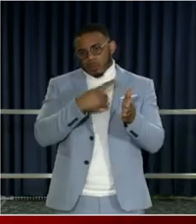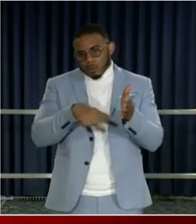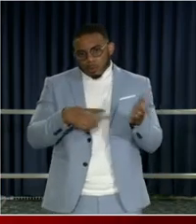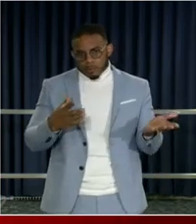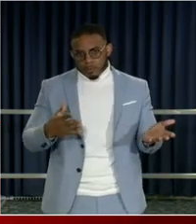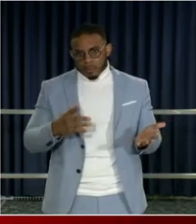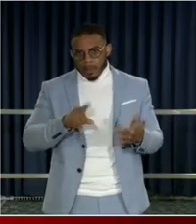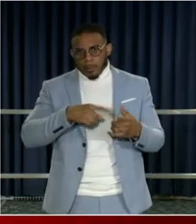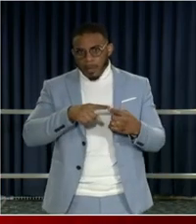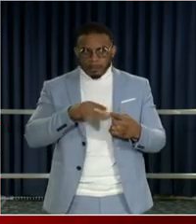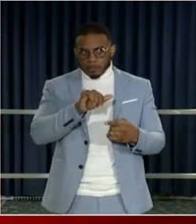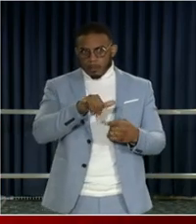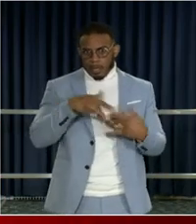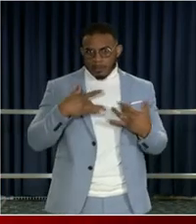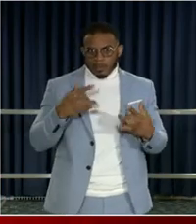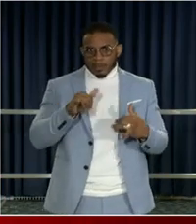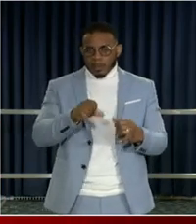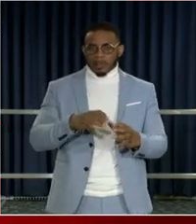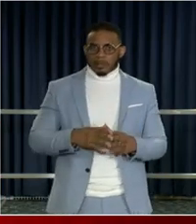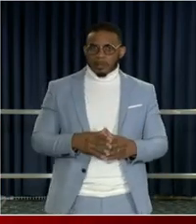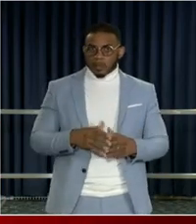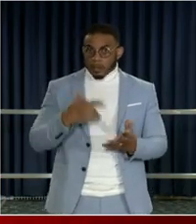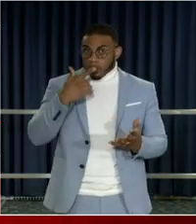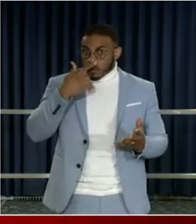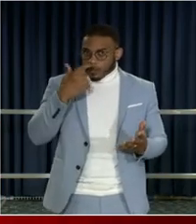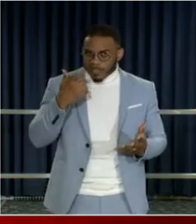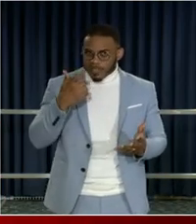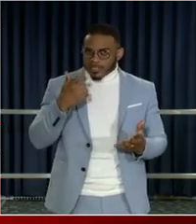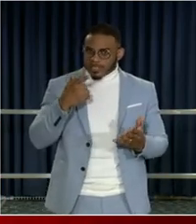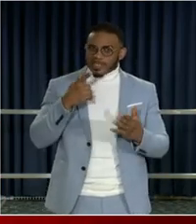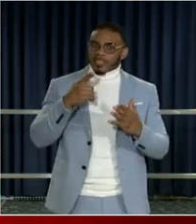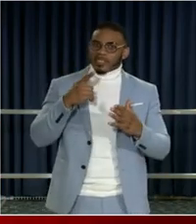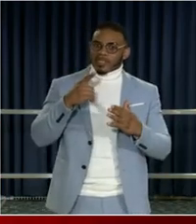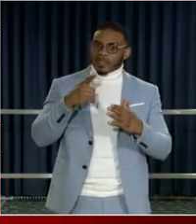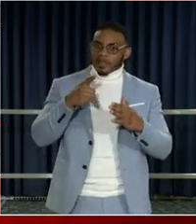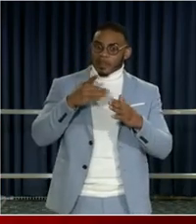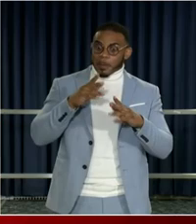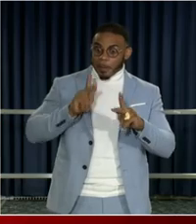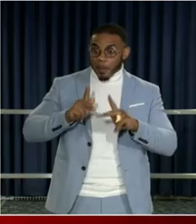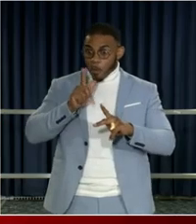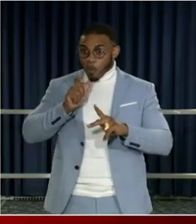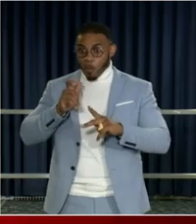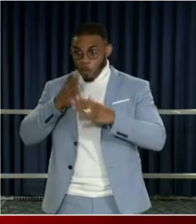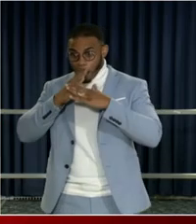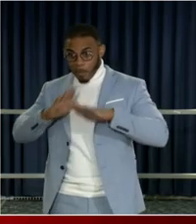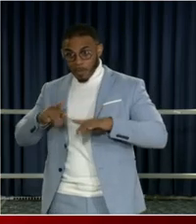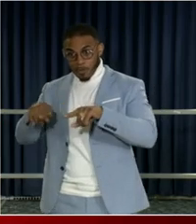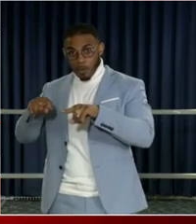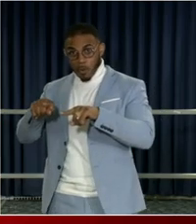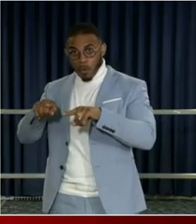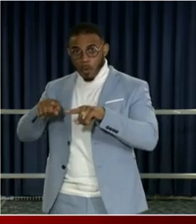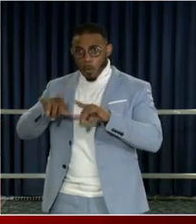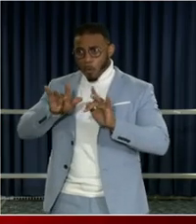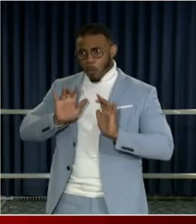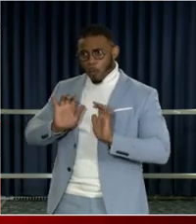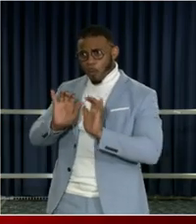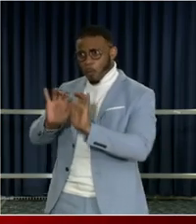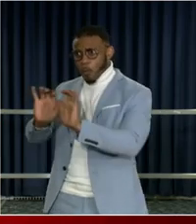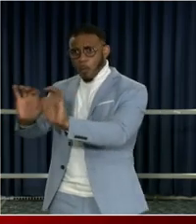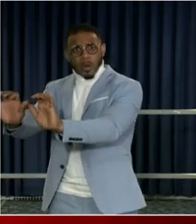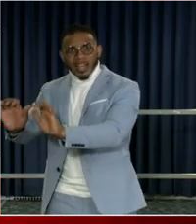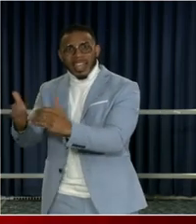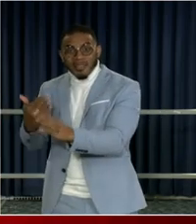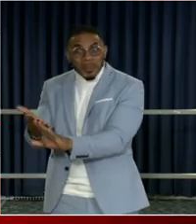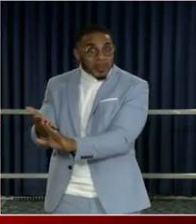criticism about that because people who were peaceful were moved out